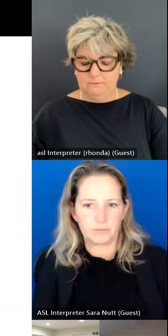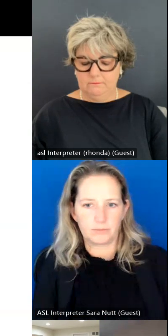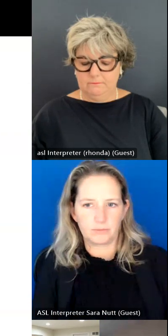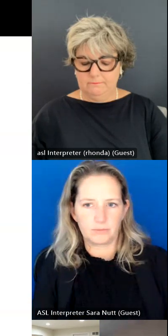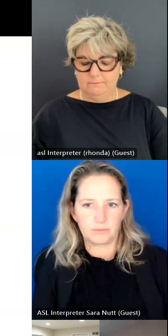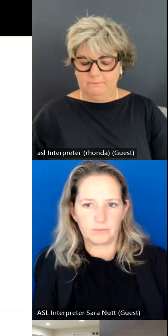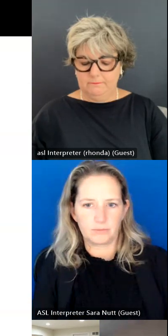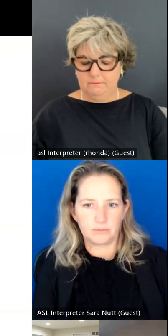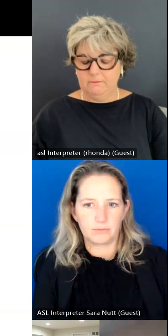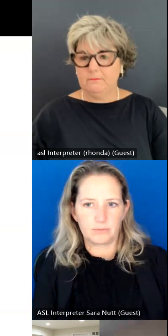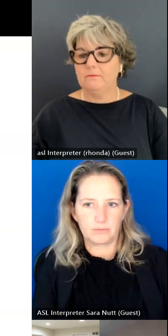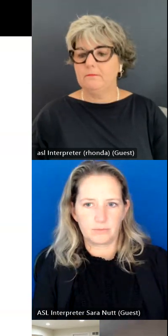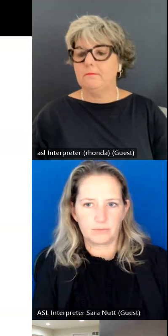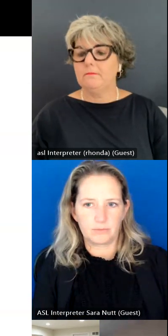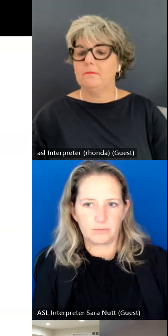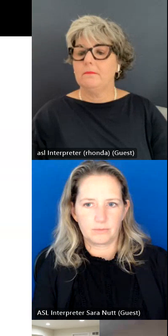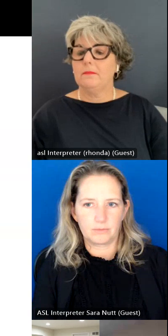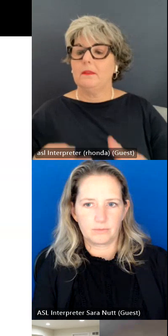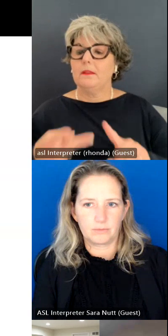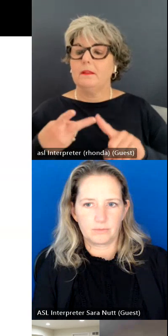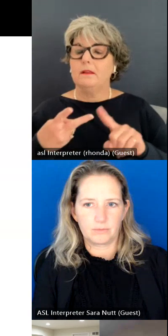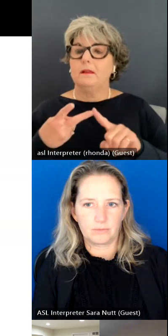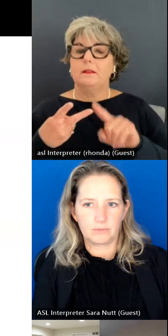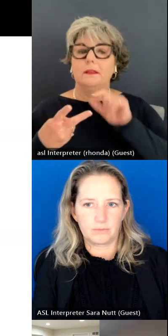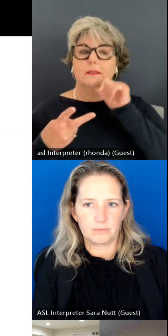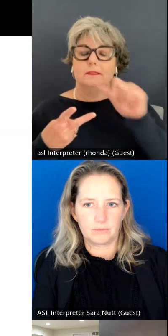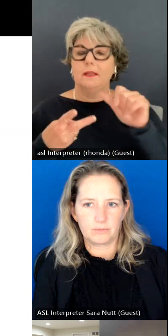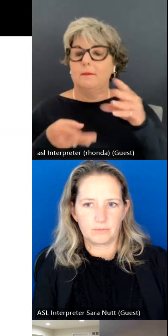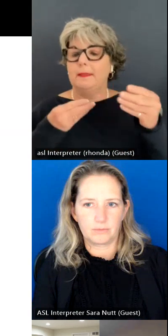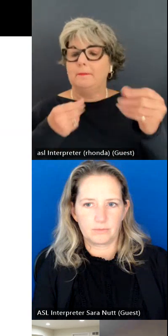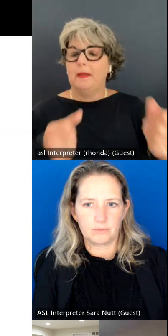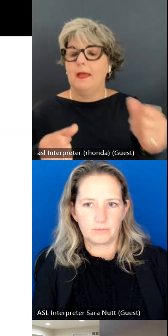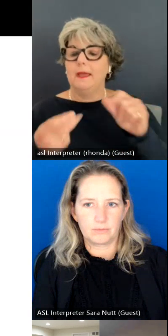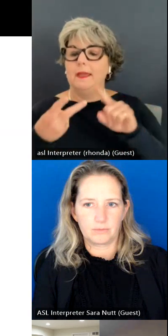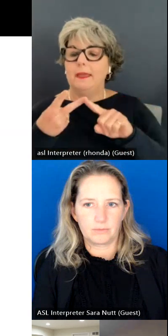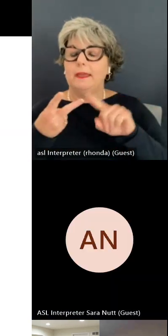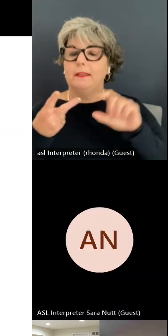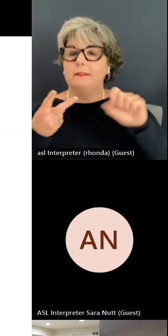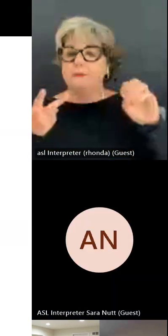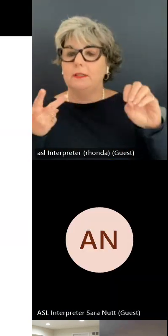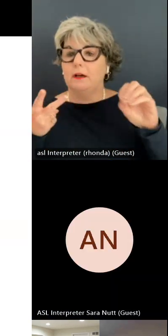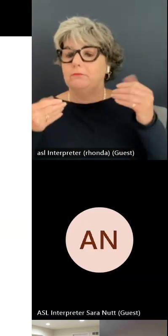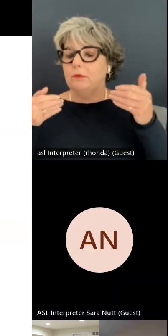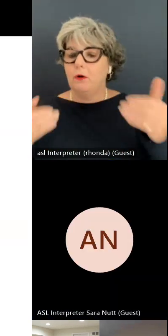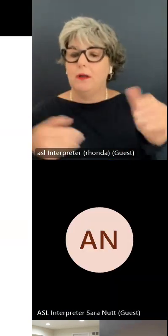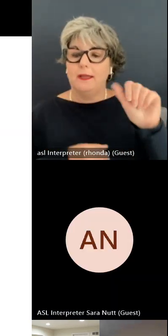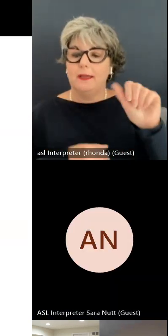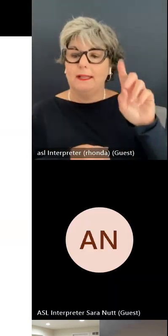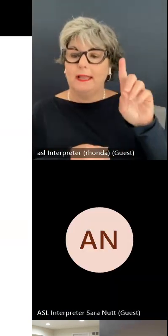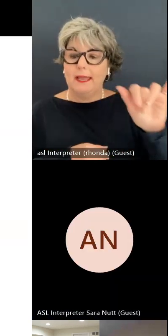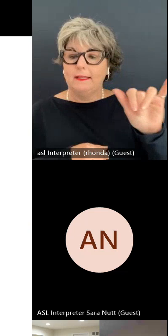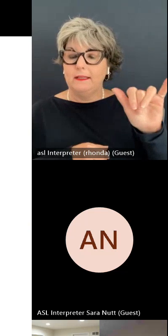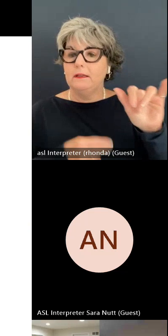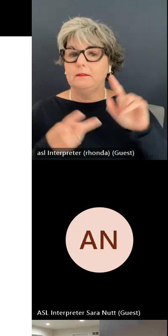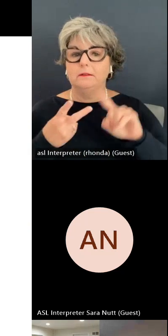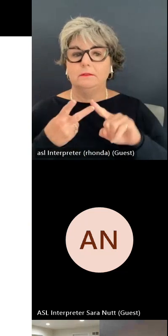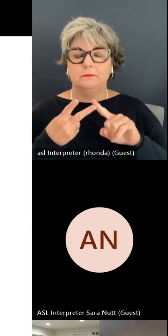obligation, a valid obligation that is just not being paid. And so, sorry, go ahead, Andy, take it from there just to